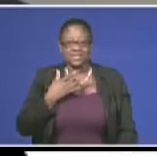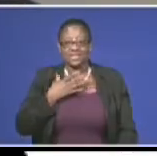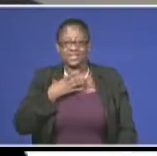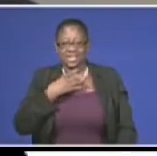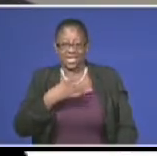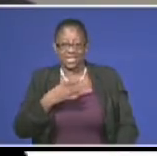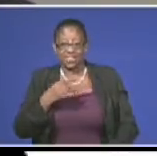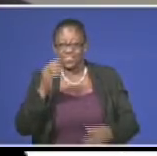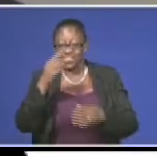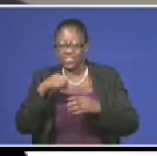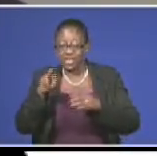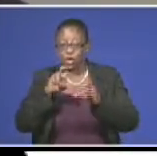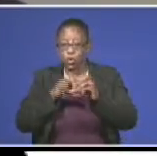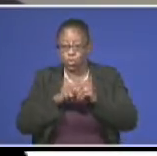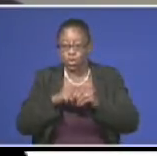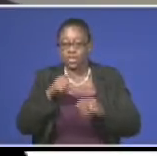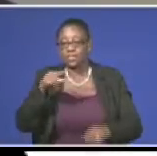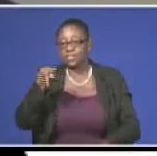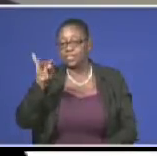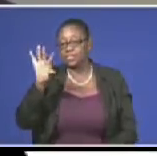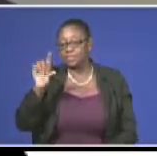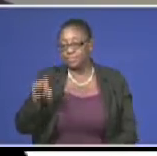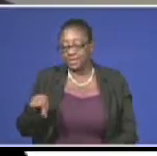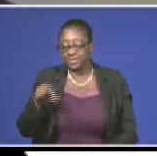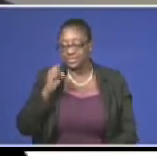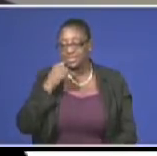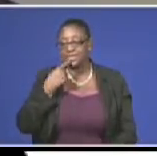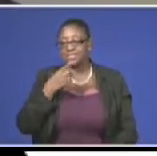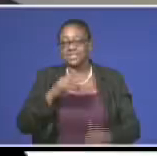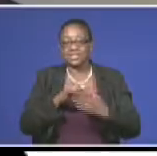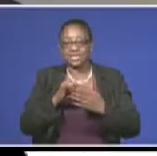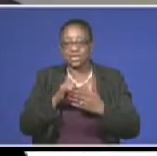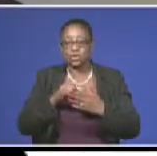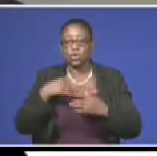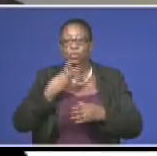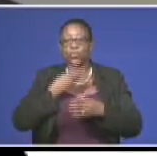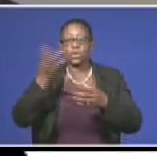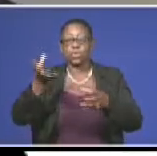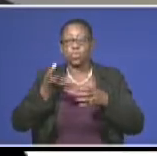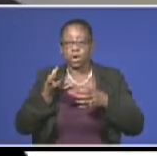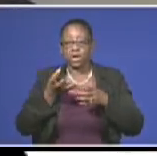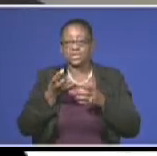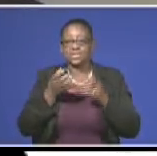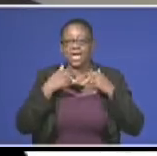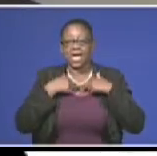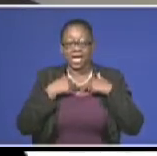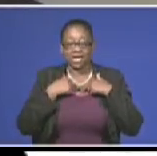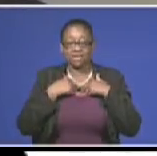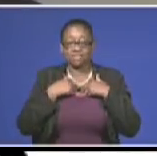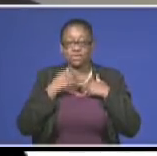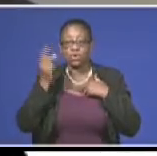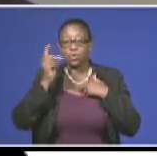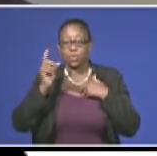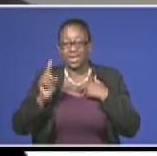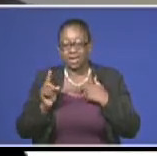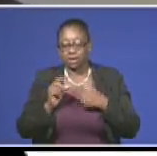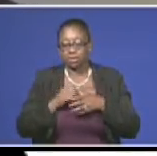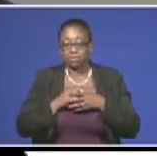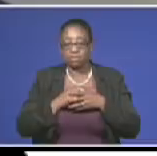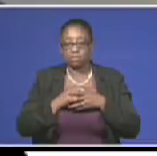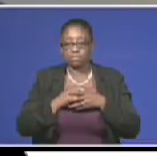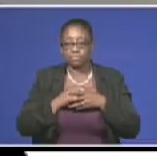pigs. And so what I'm trying to do is to get them to think about putting together a foundation where